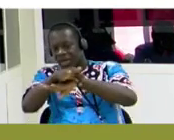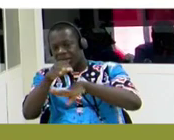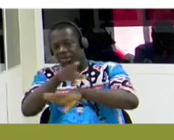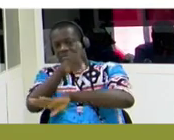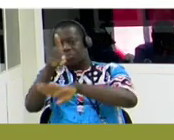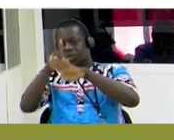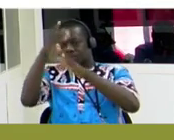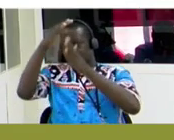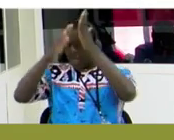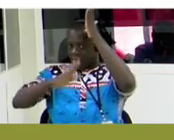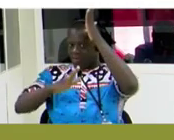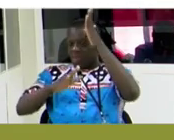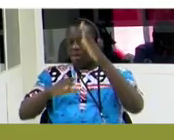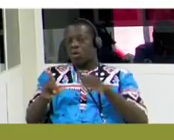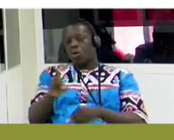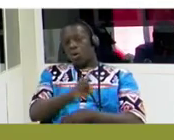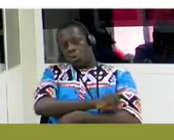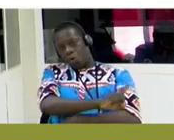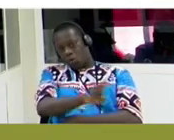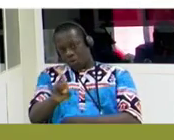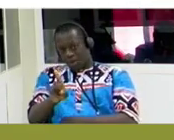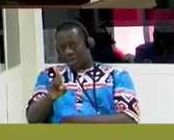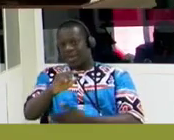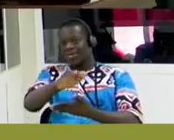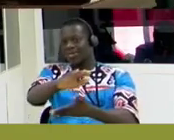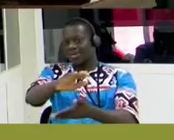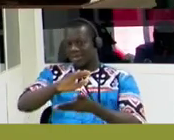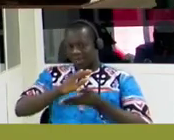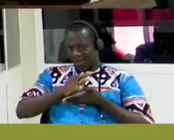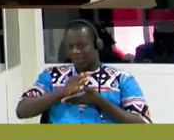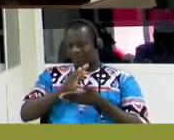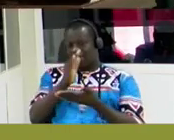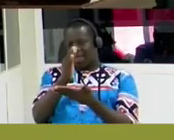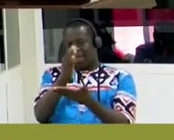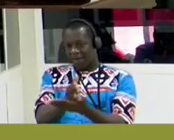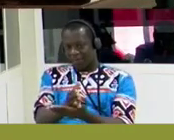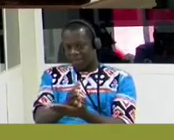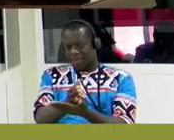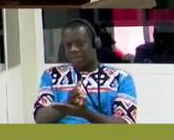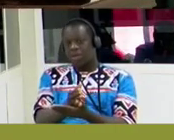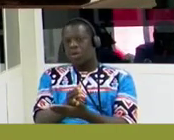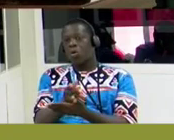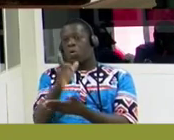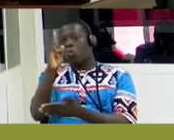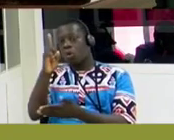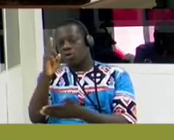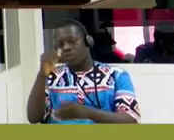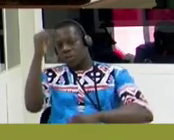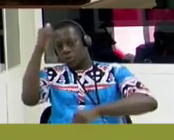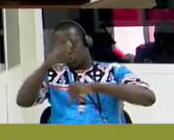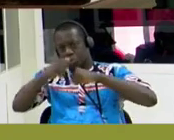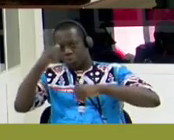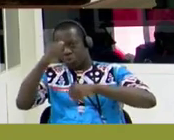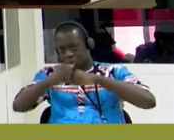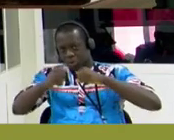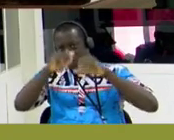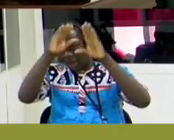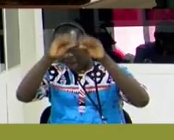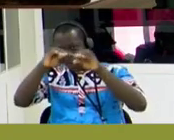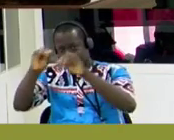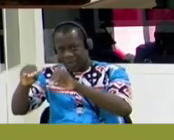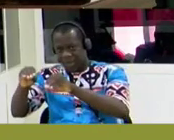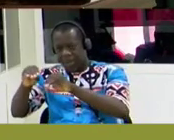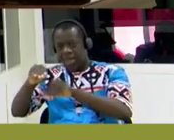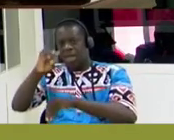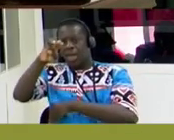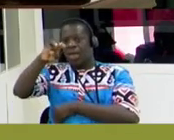We received evidence that in one of these torture sessions, man la fi